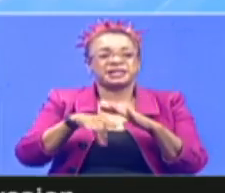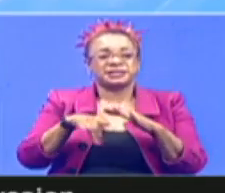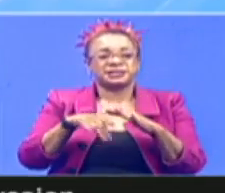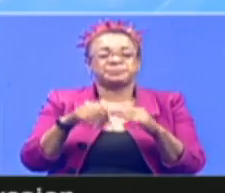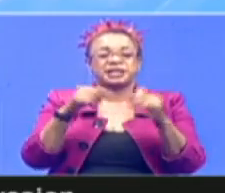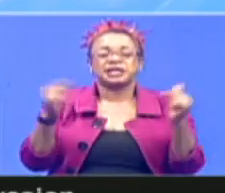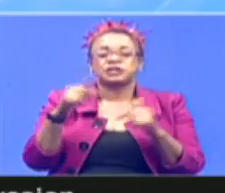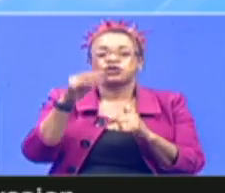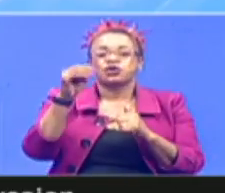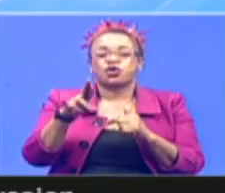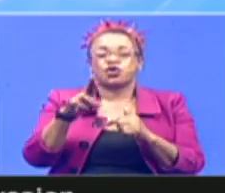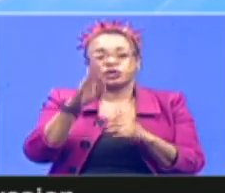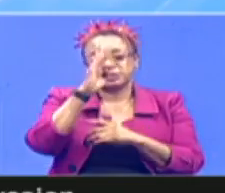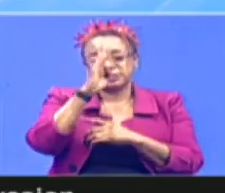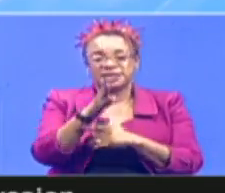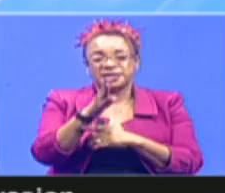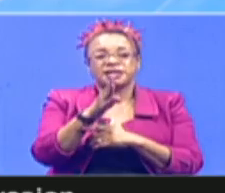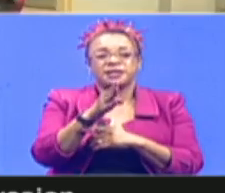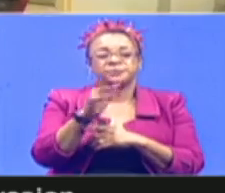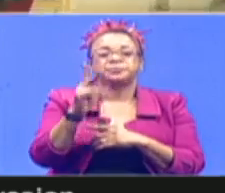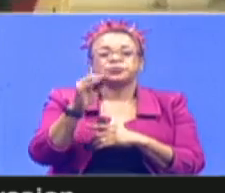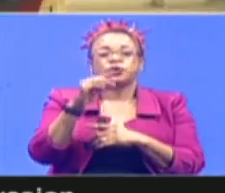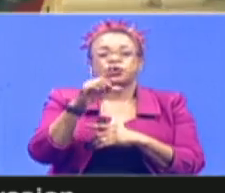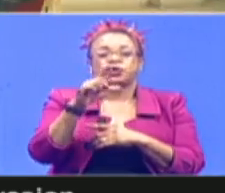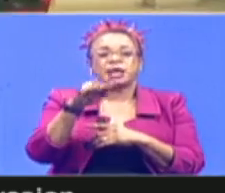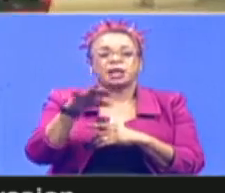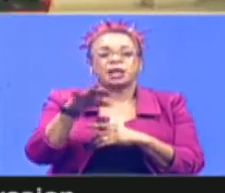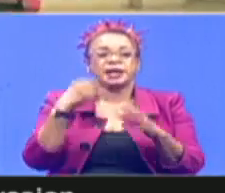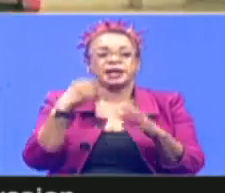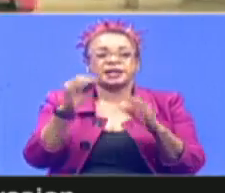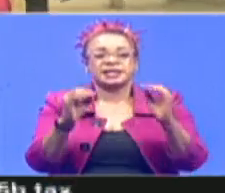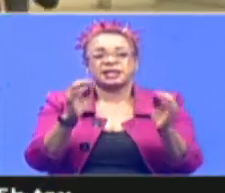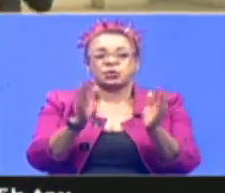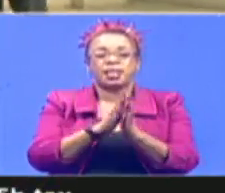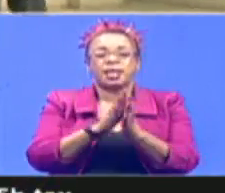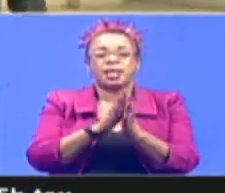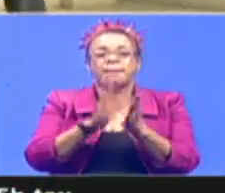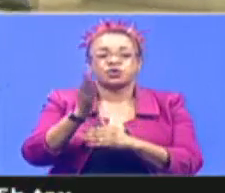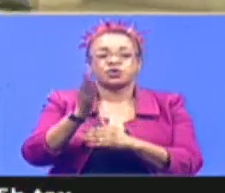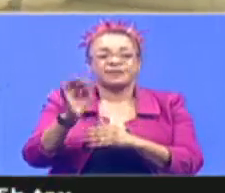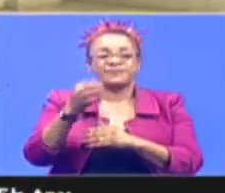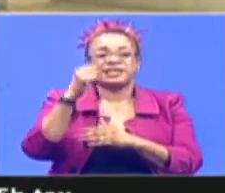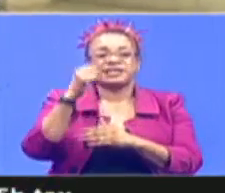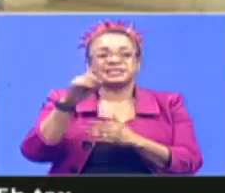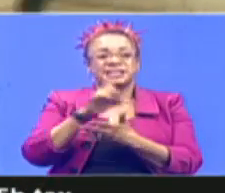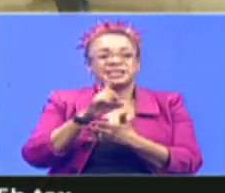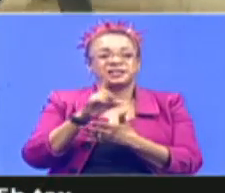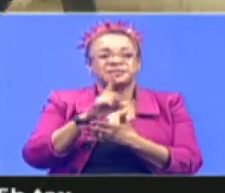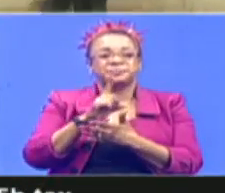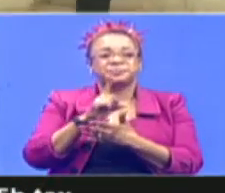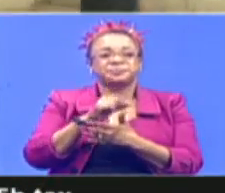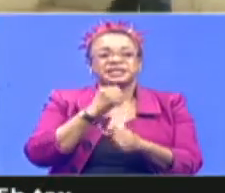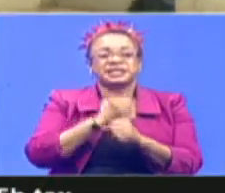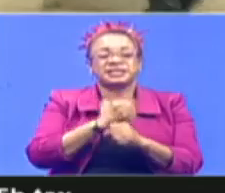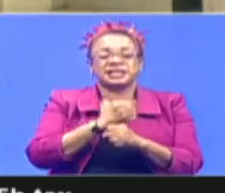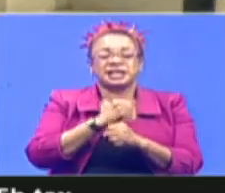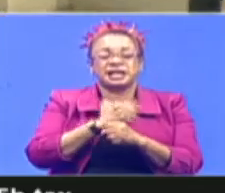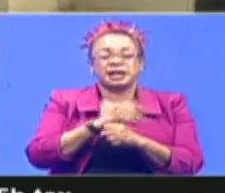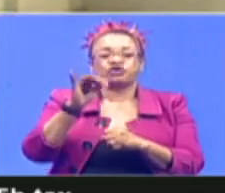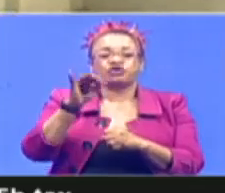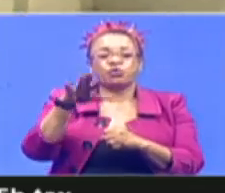Gor Mahia on Sunday. Kogalo drew 0-0 with their Burundi opponents in their first leg that is played in